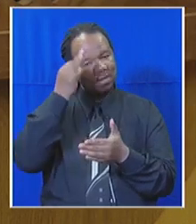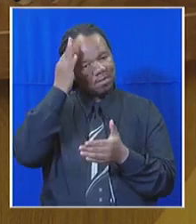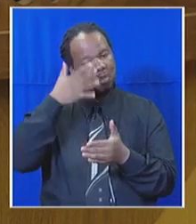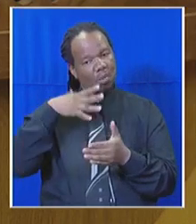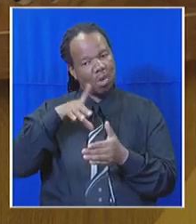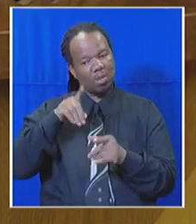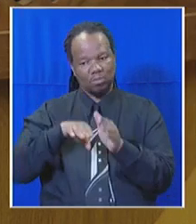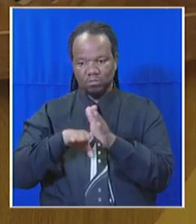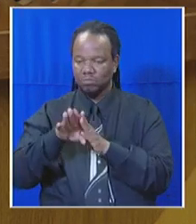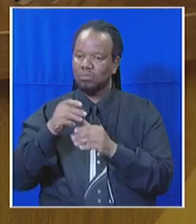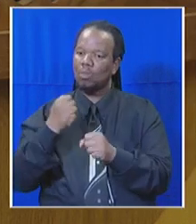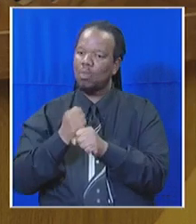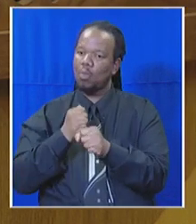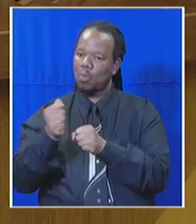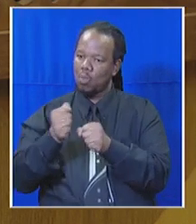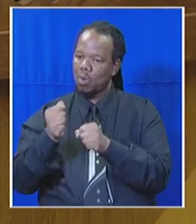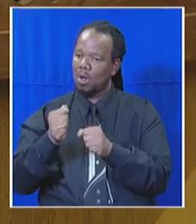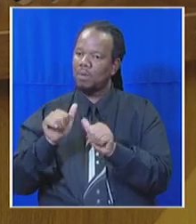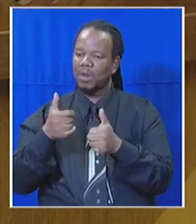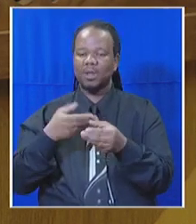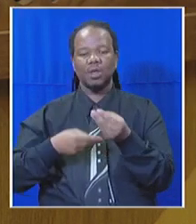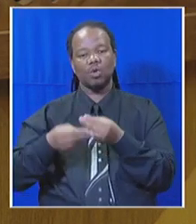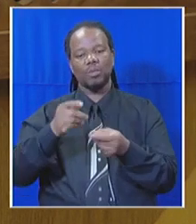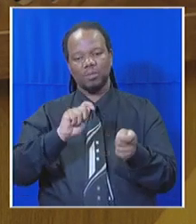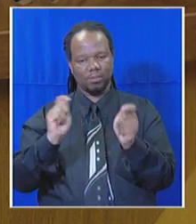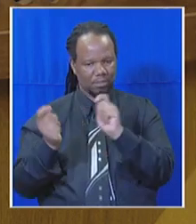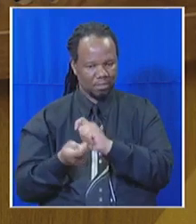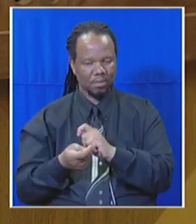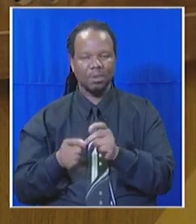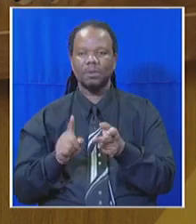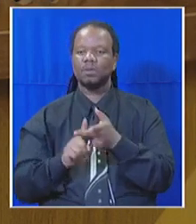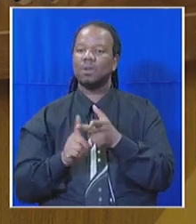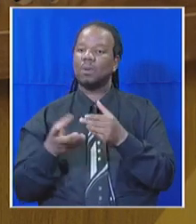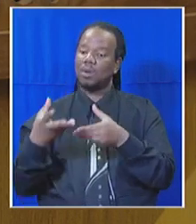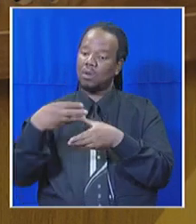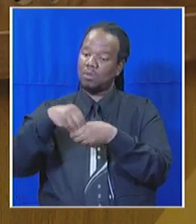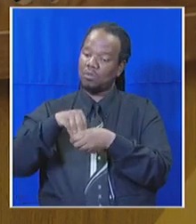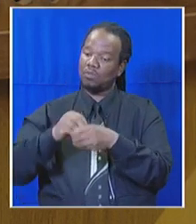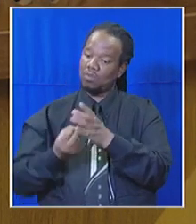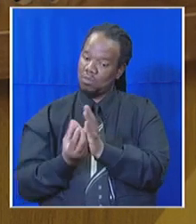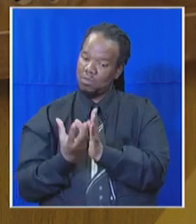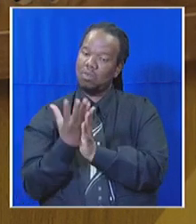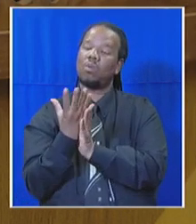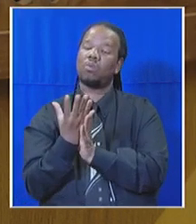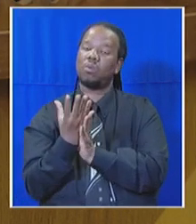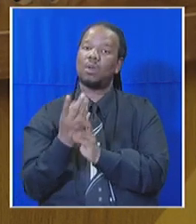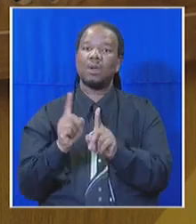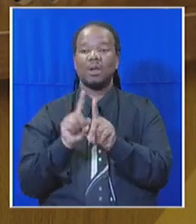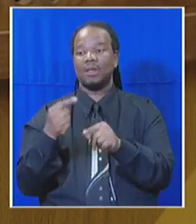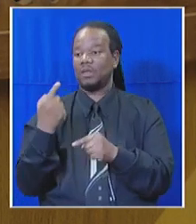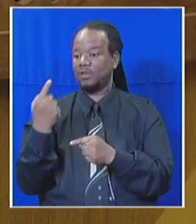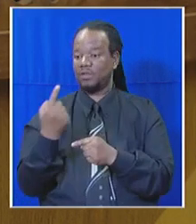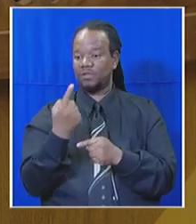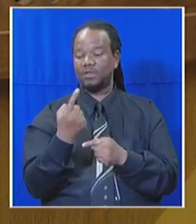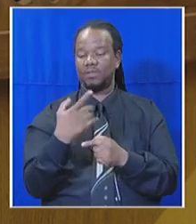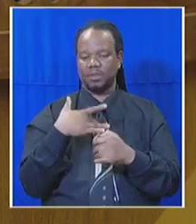meaningful economic transformation and inclusive growth, and it should be a concern of each one of us that